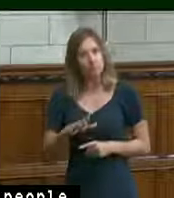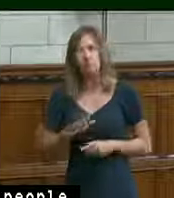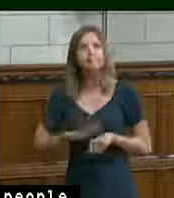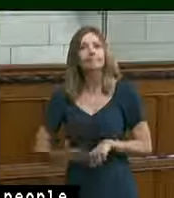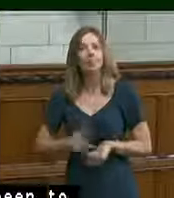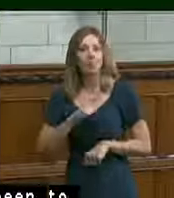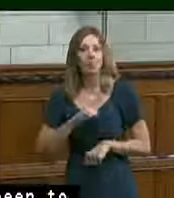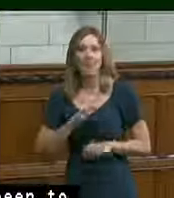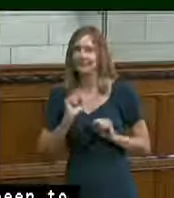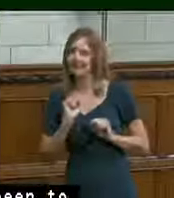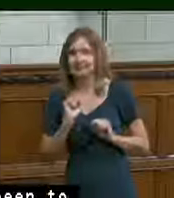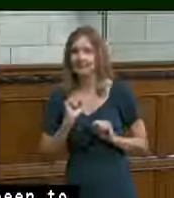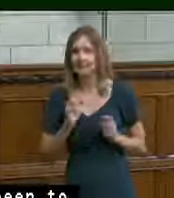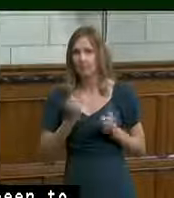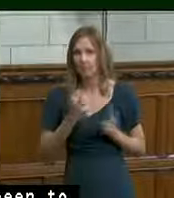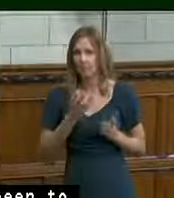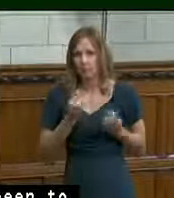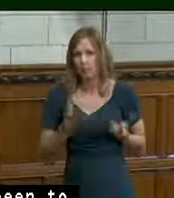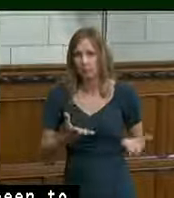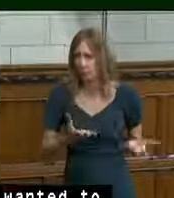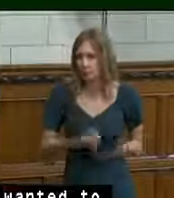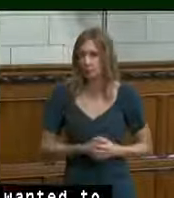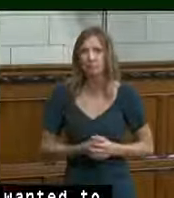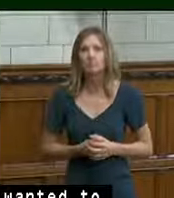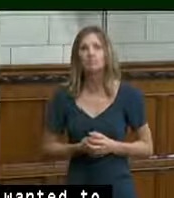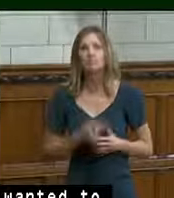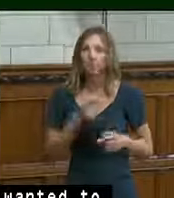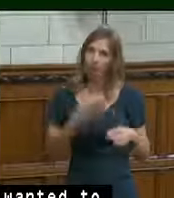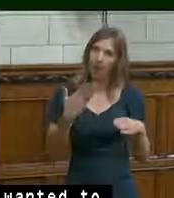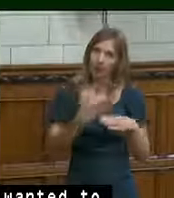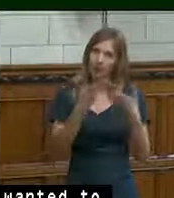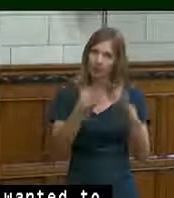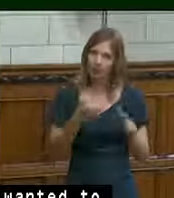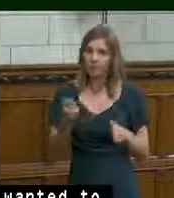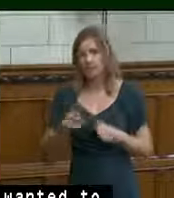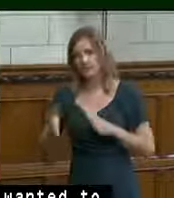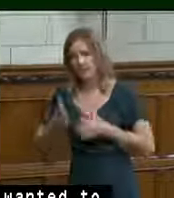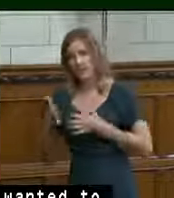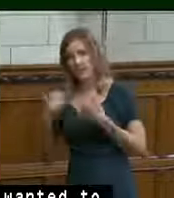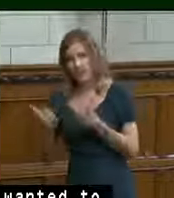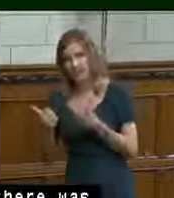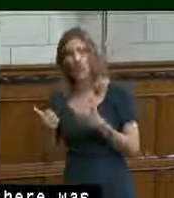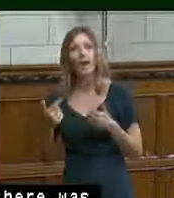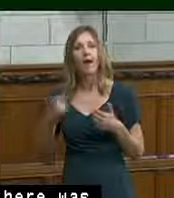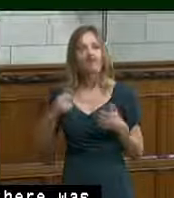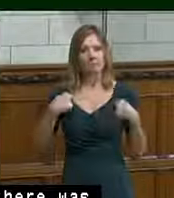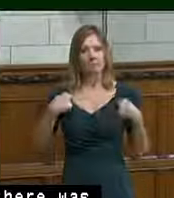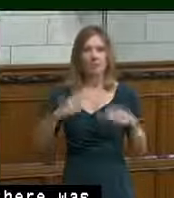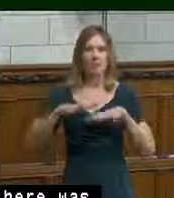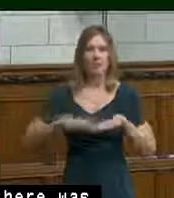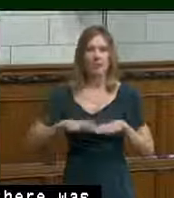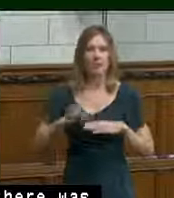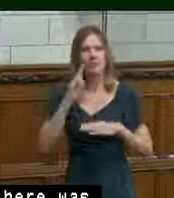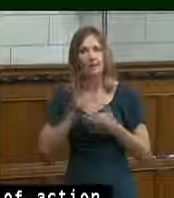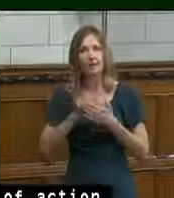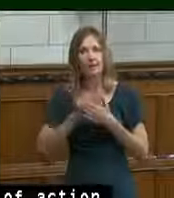no interpreter offered. On behalf of Action on Hearing Loss and Sign Health, and as chair of the Deaf and Hard of Hearing All-Party Parliamentary